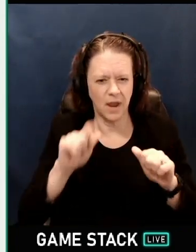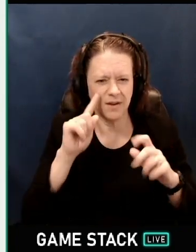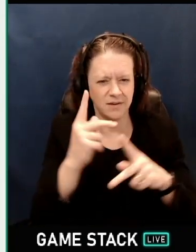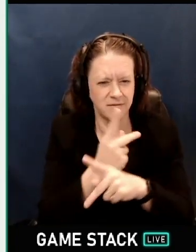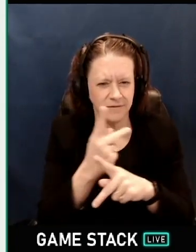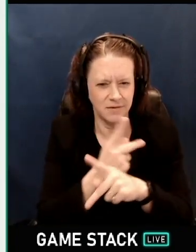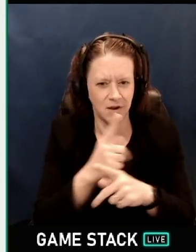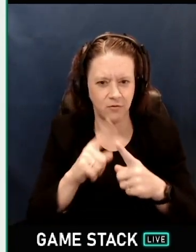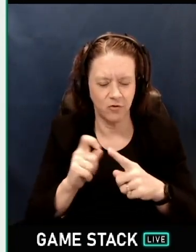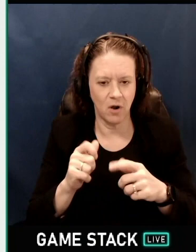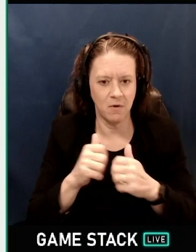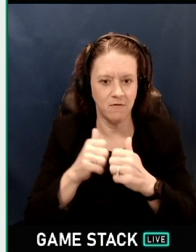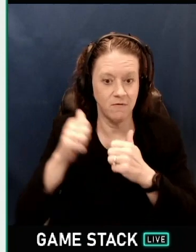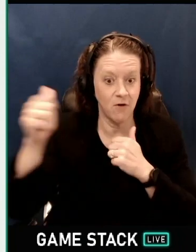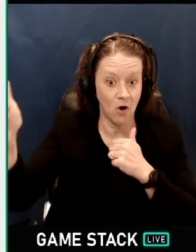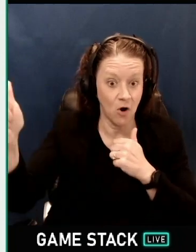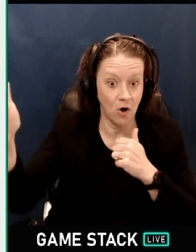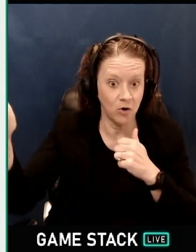Back to stereo.